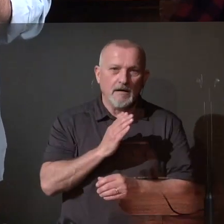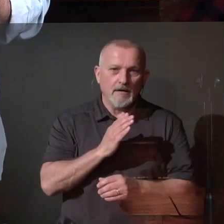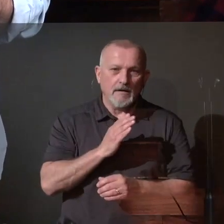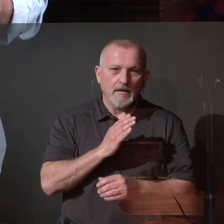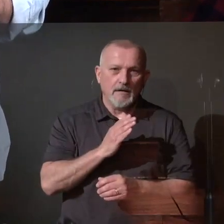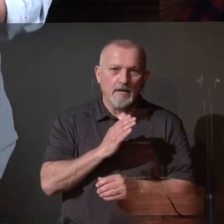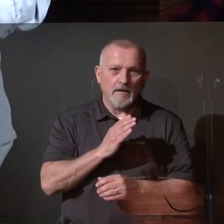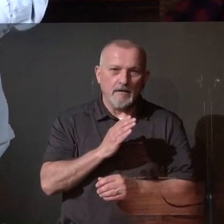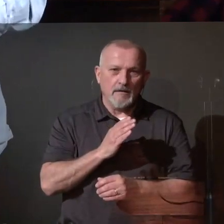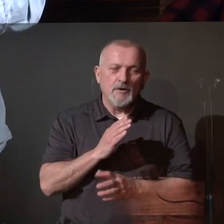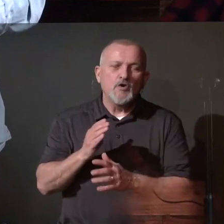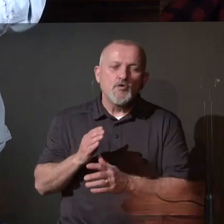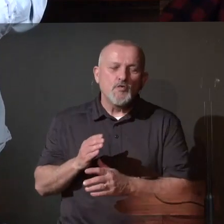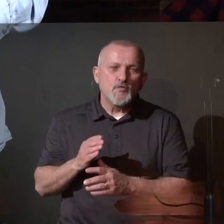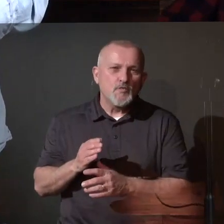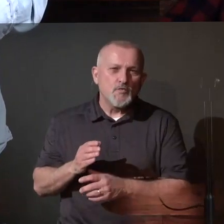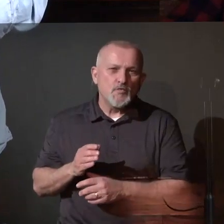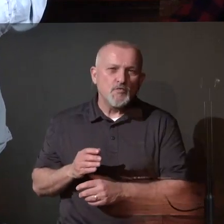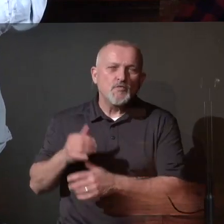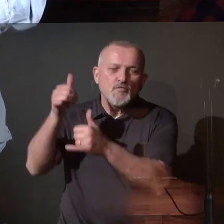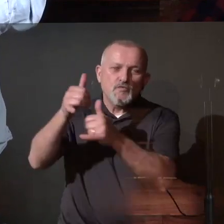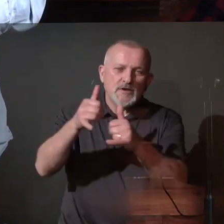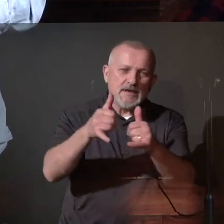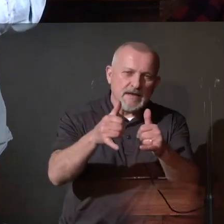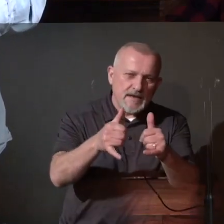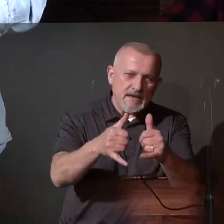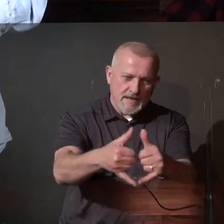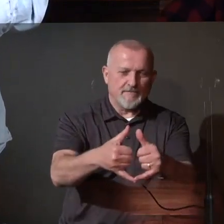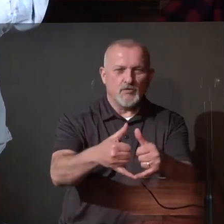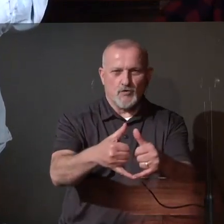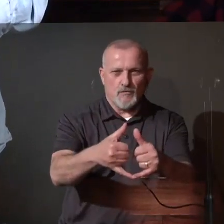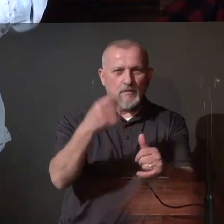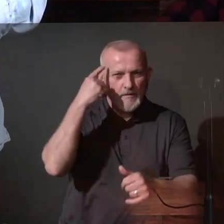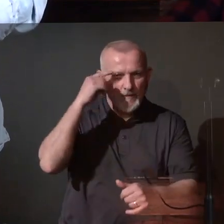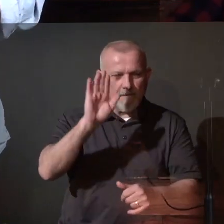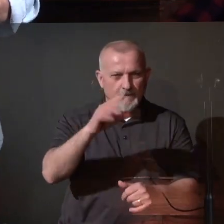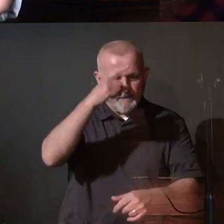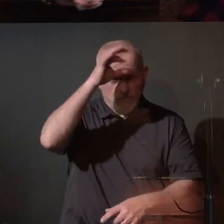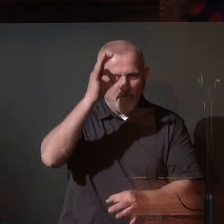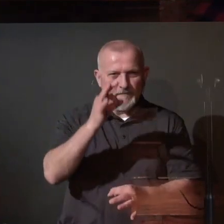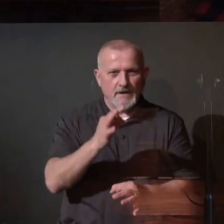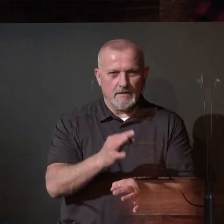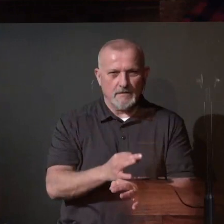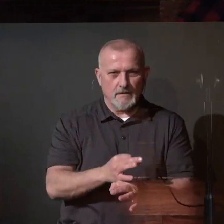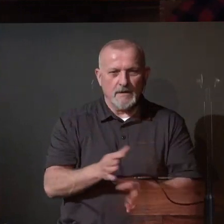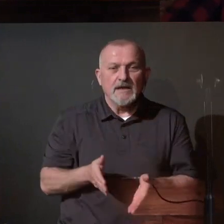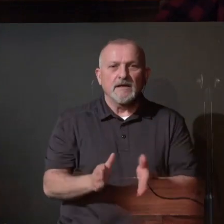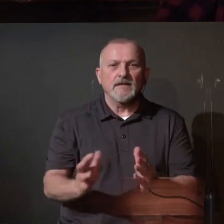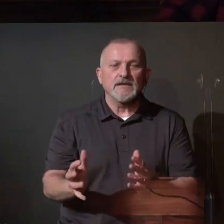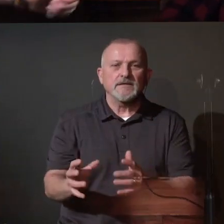rewards that type of faith. Will you have that faith to step? Let us be united in discipling.